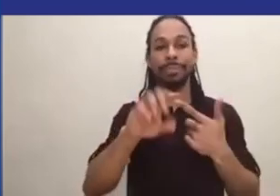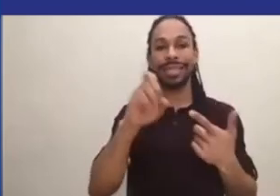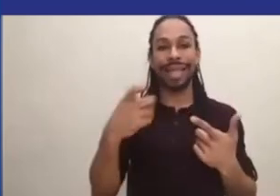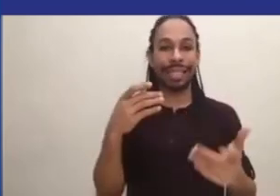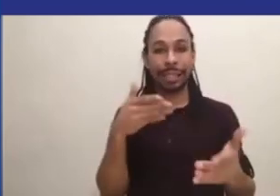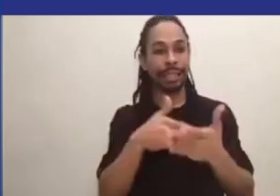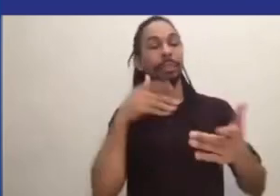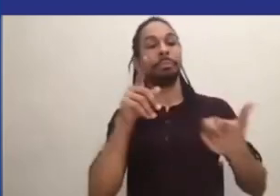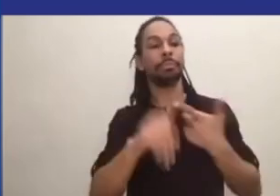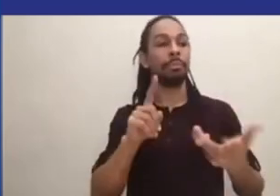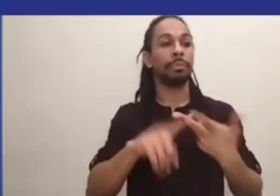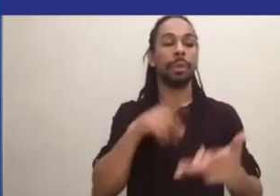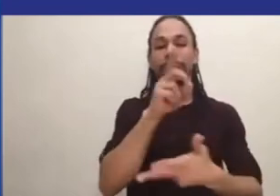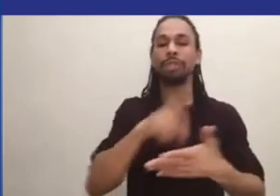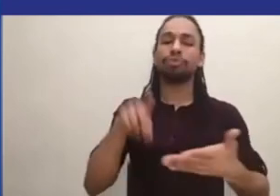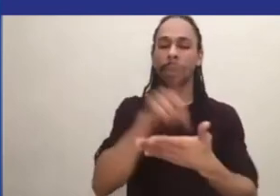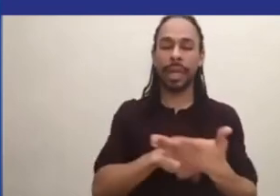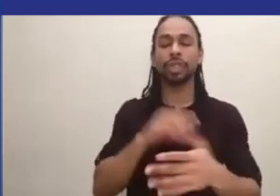ableism.